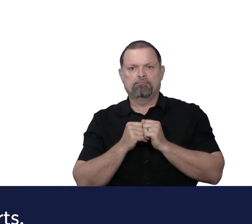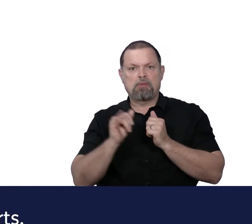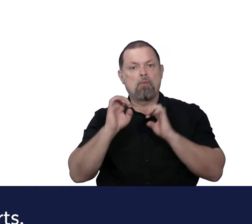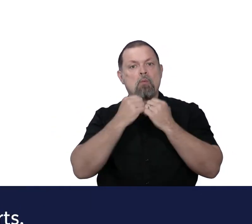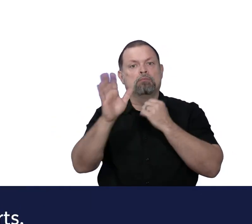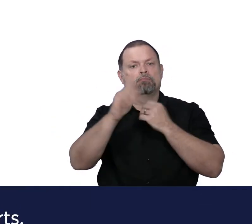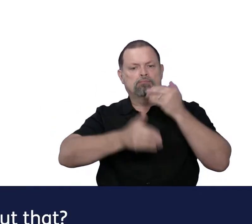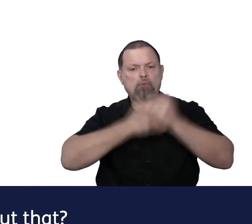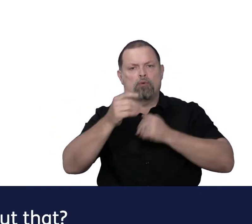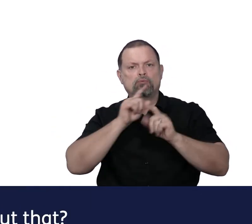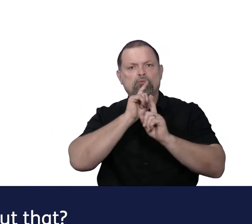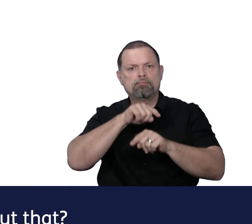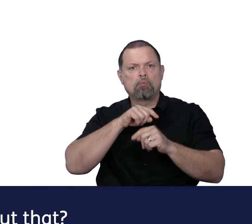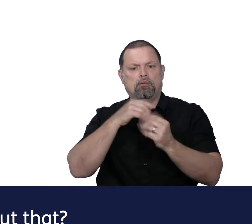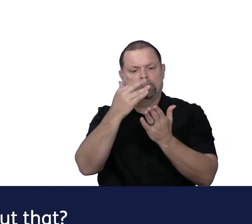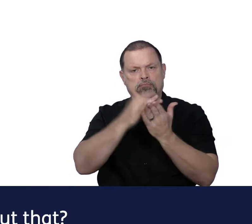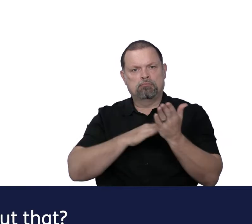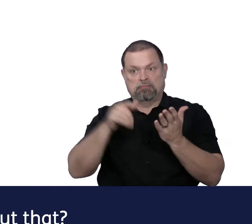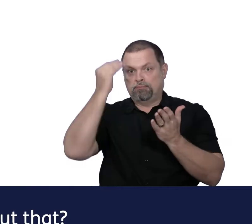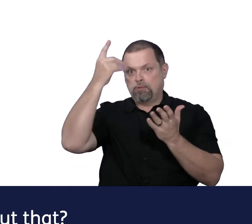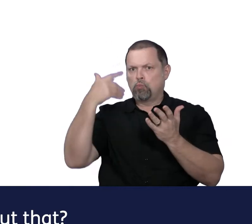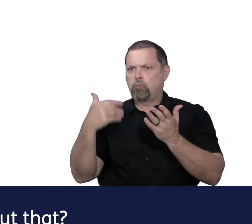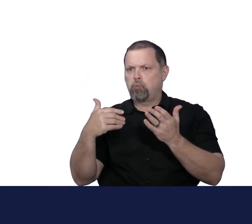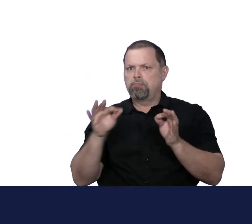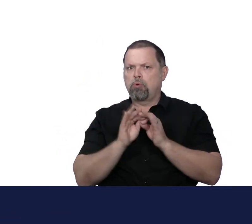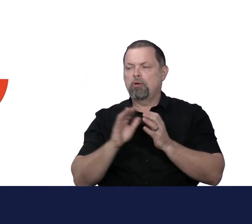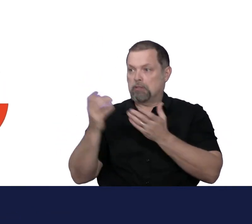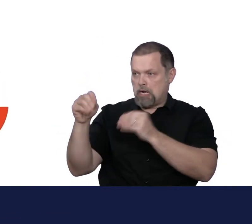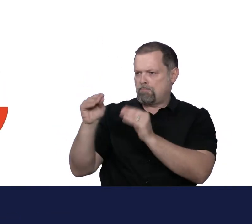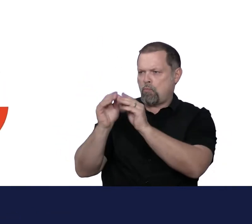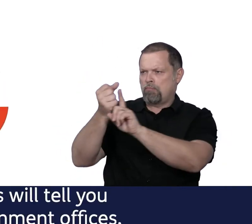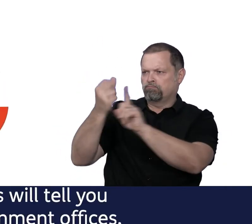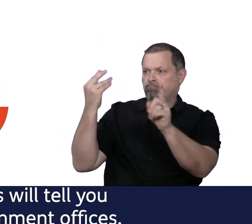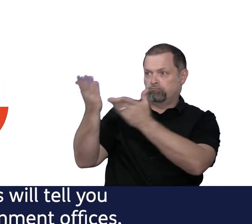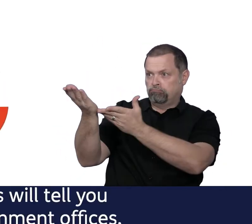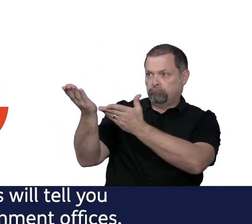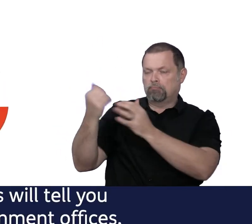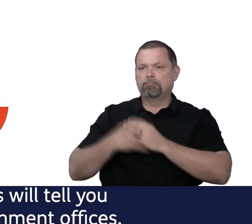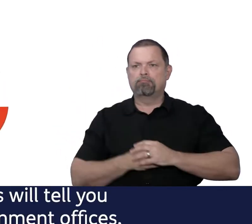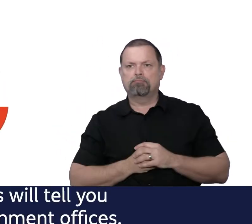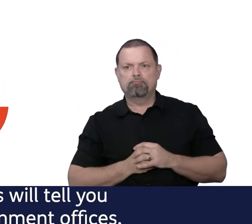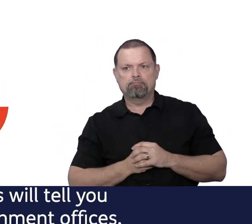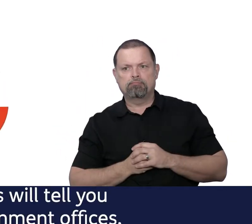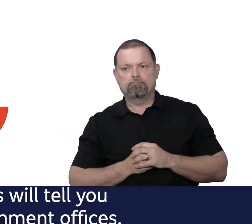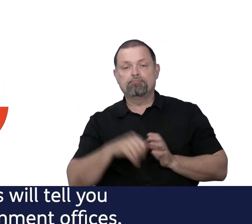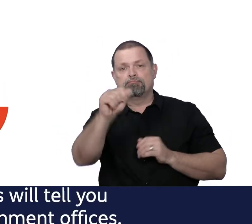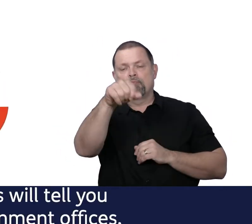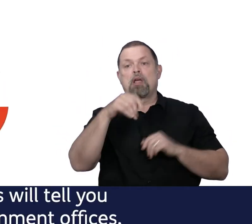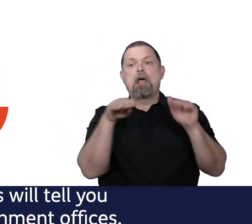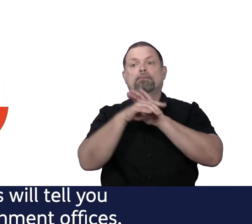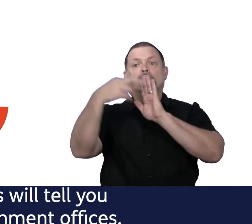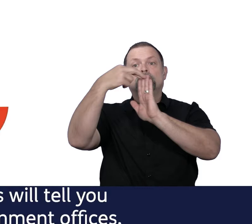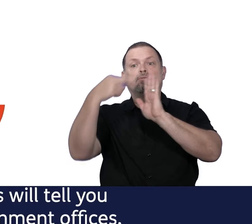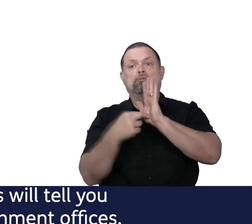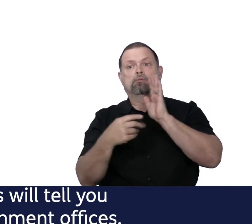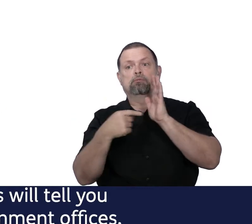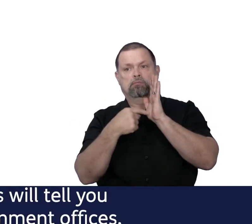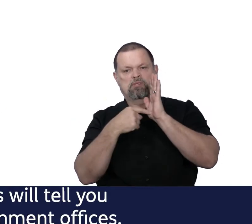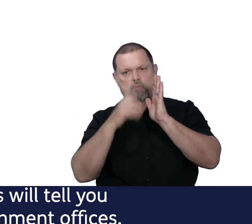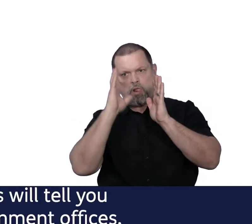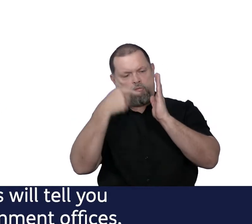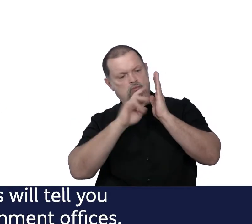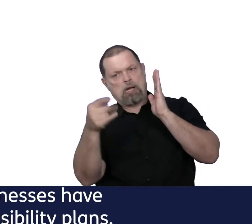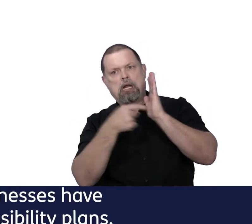reports. Can you tell us about that? Accessibility regulations will tell you what rules federal